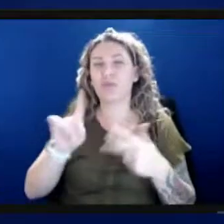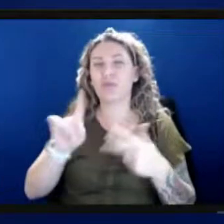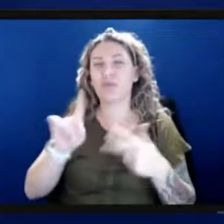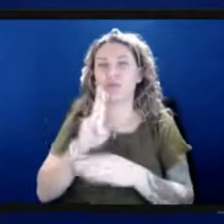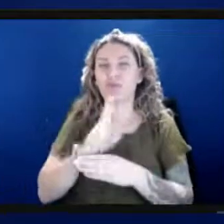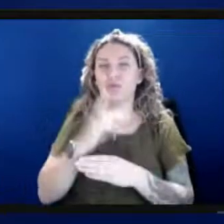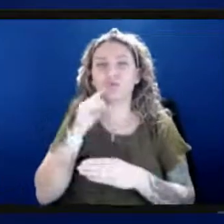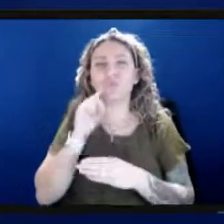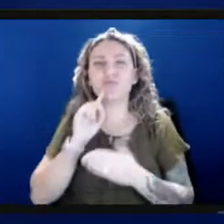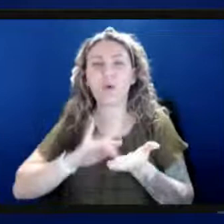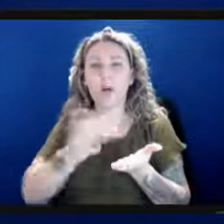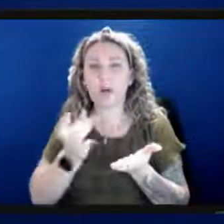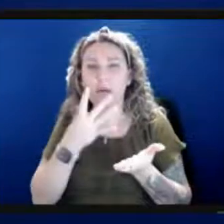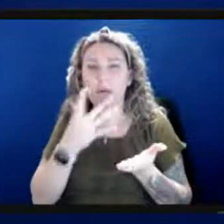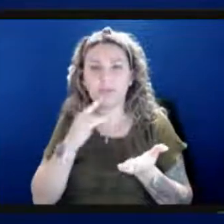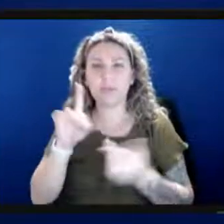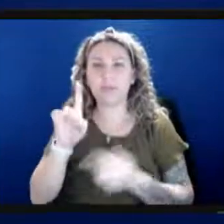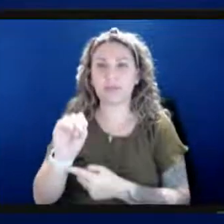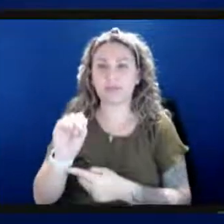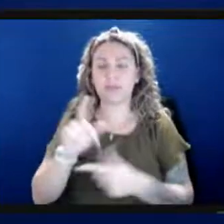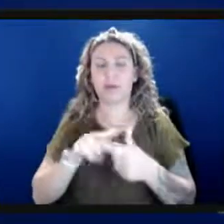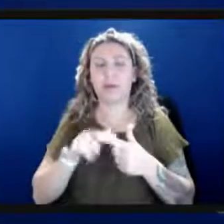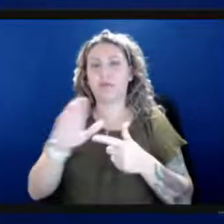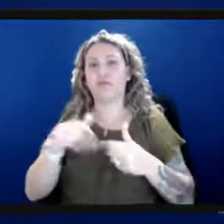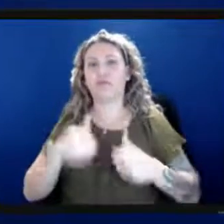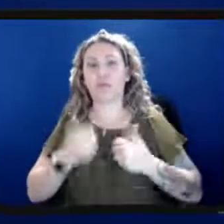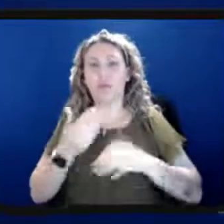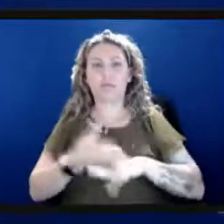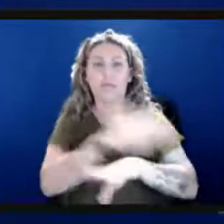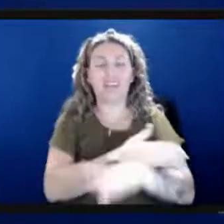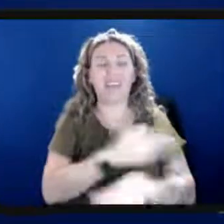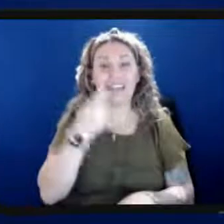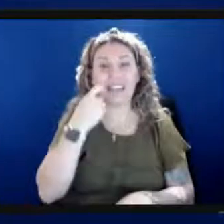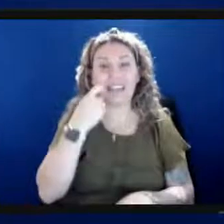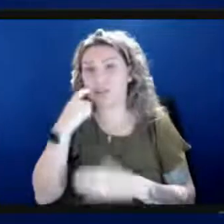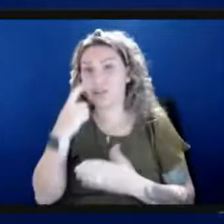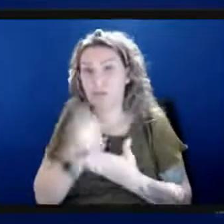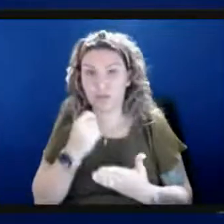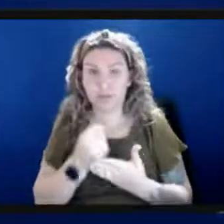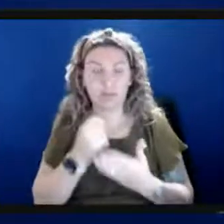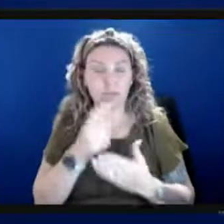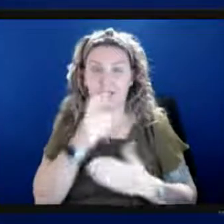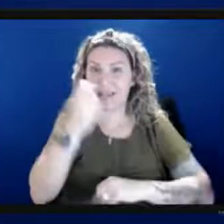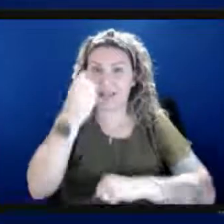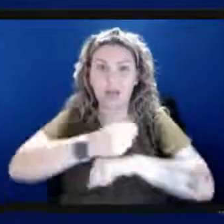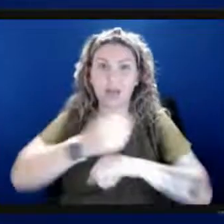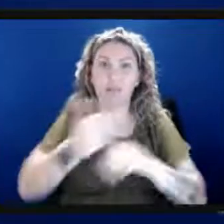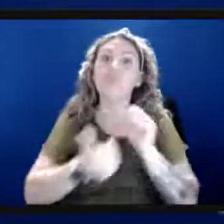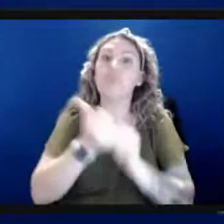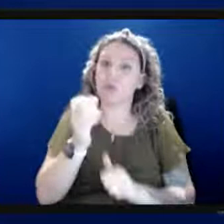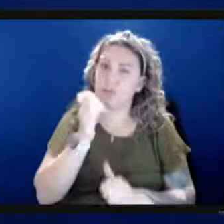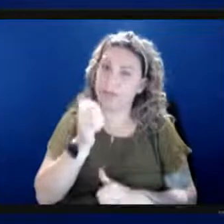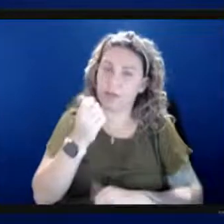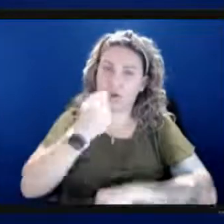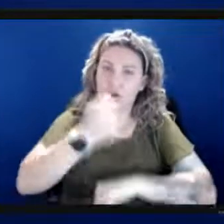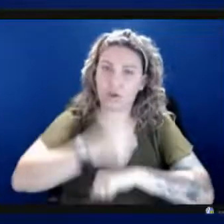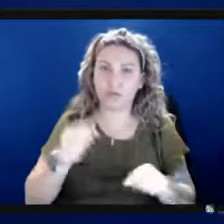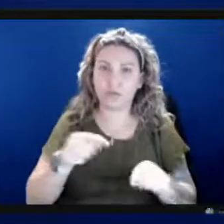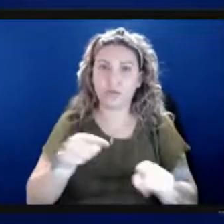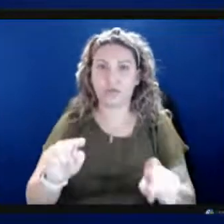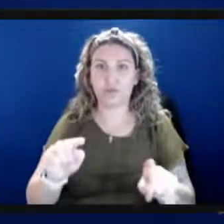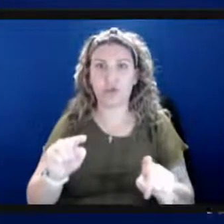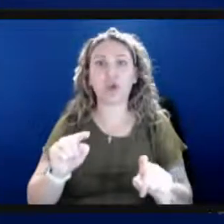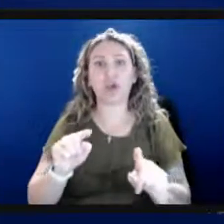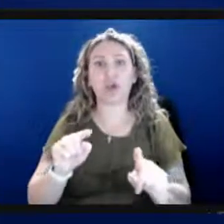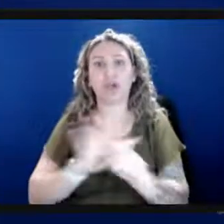and that made their life better. The addiction treatment centers did not close. Most of them did not close during the pandemic. A lot of them